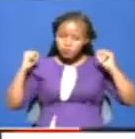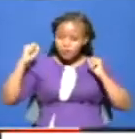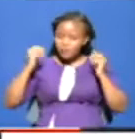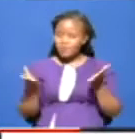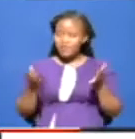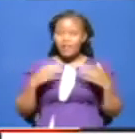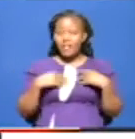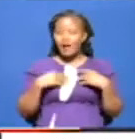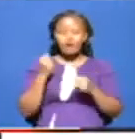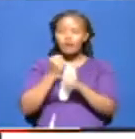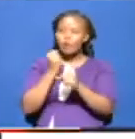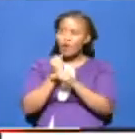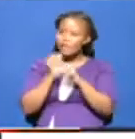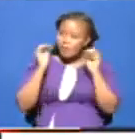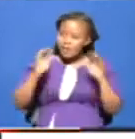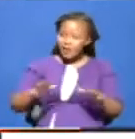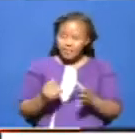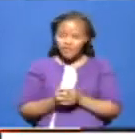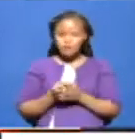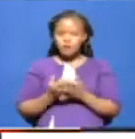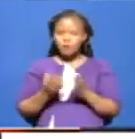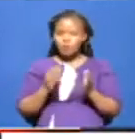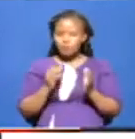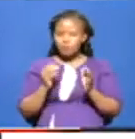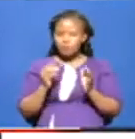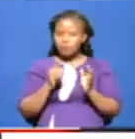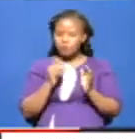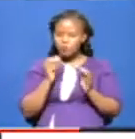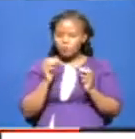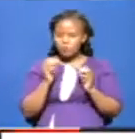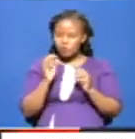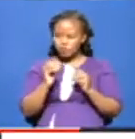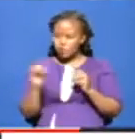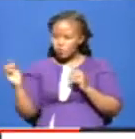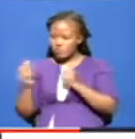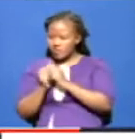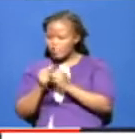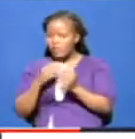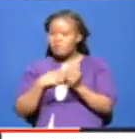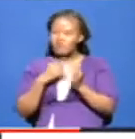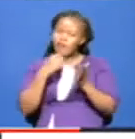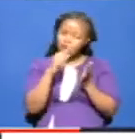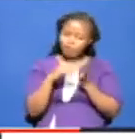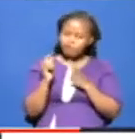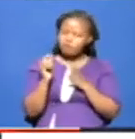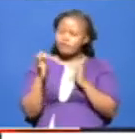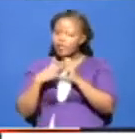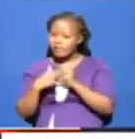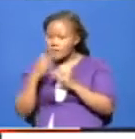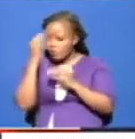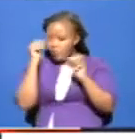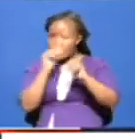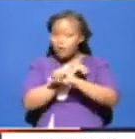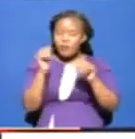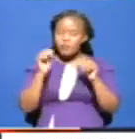down. I'll give him to the scale of 10 and 8. The reason being, the president has been able to move us from position 12 to position